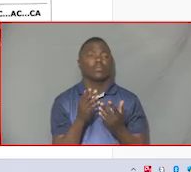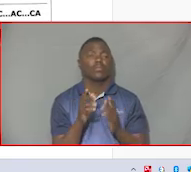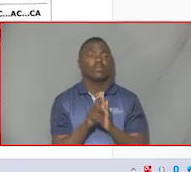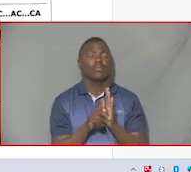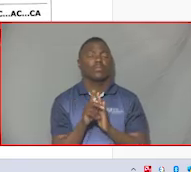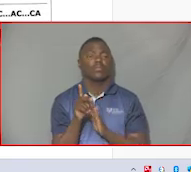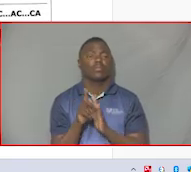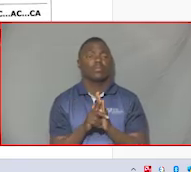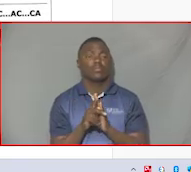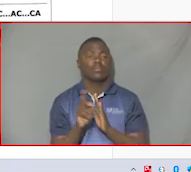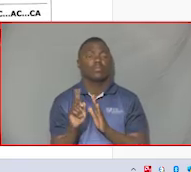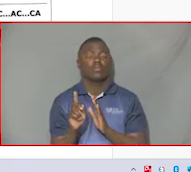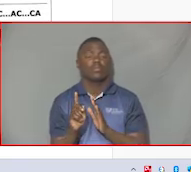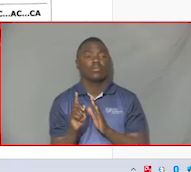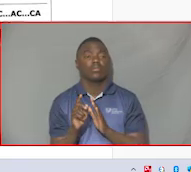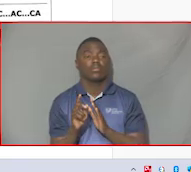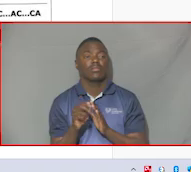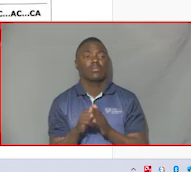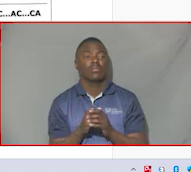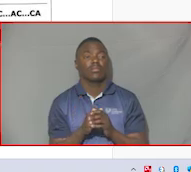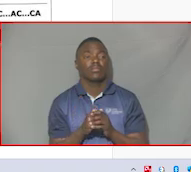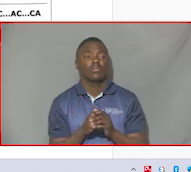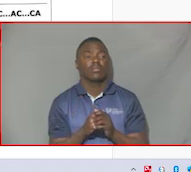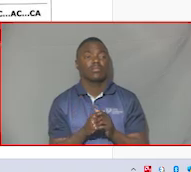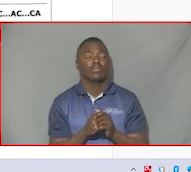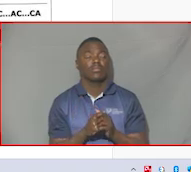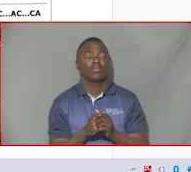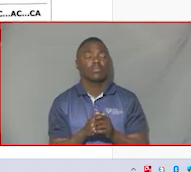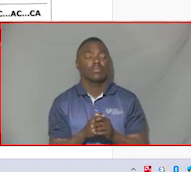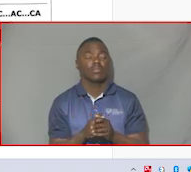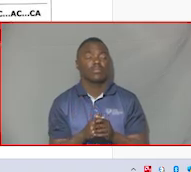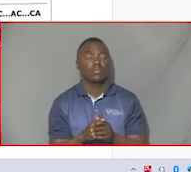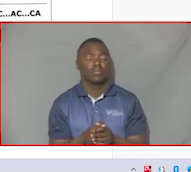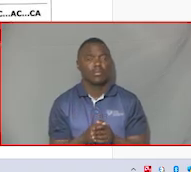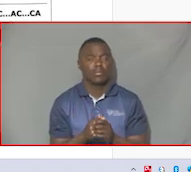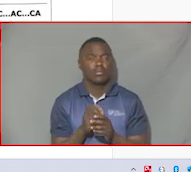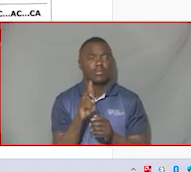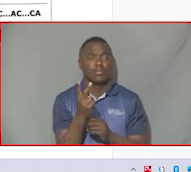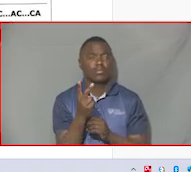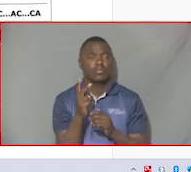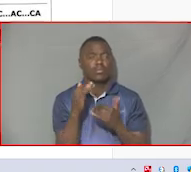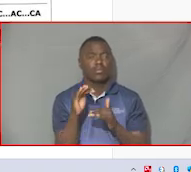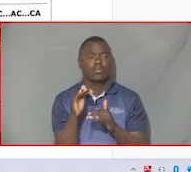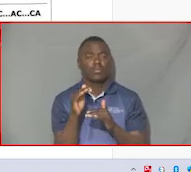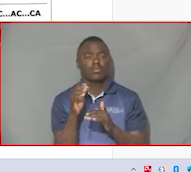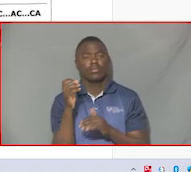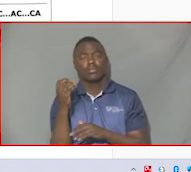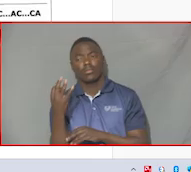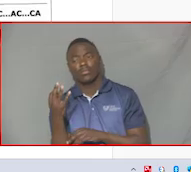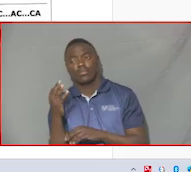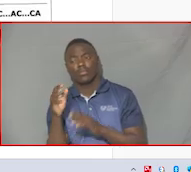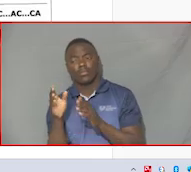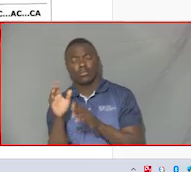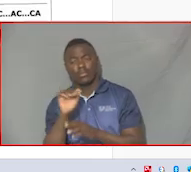principles? There is 5 positions. 2 of them are letters, 3 of them are